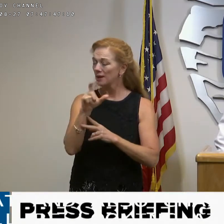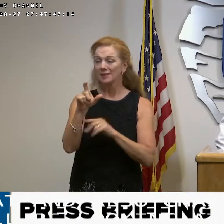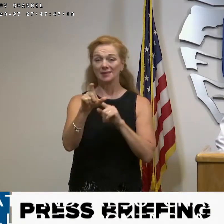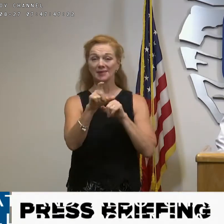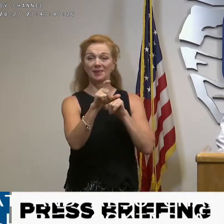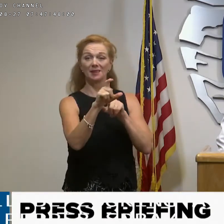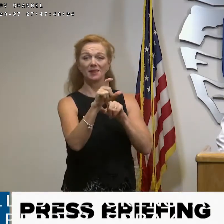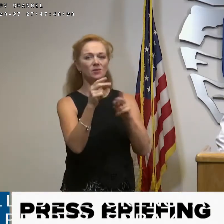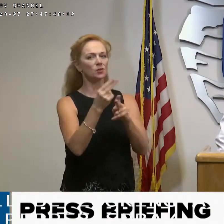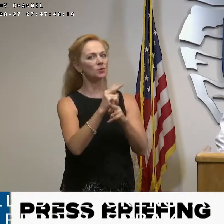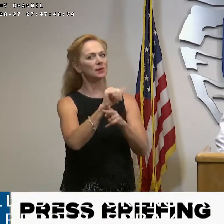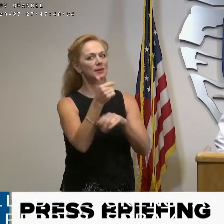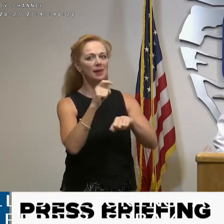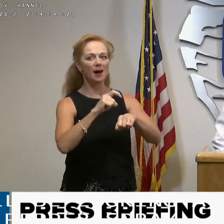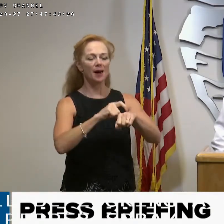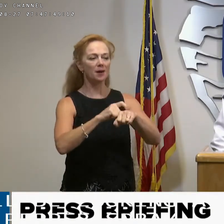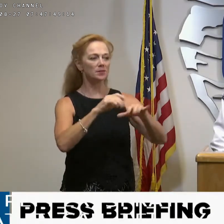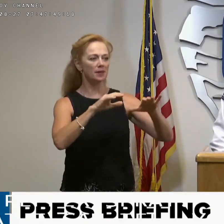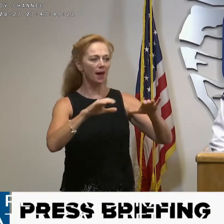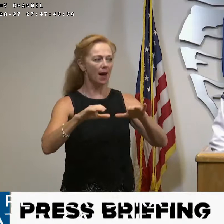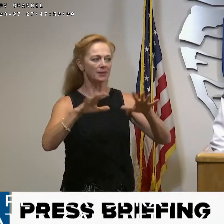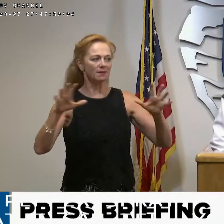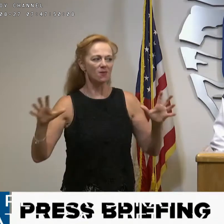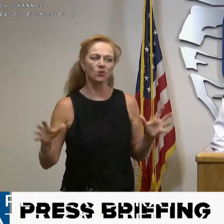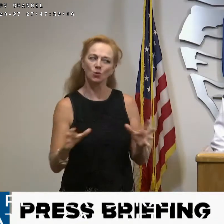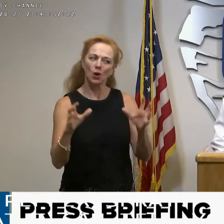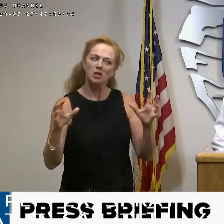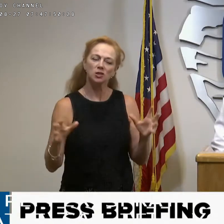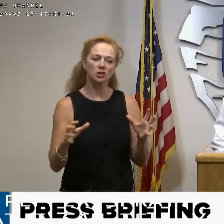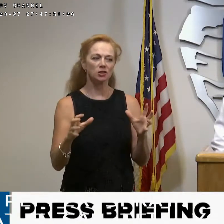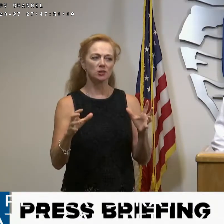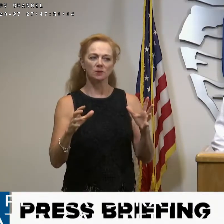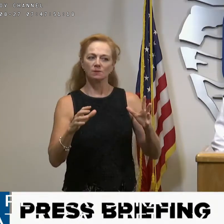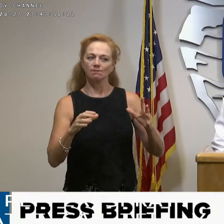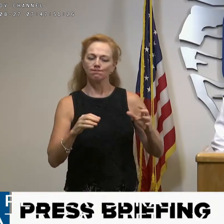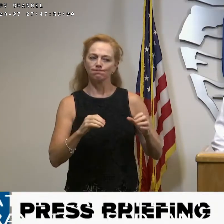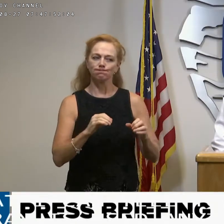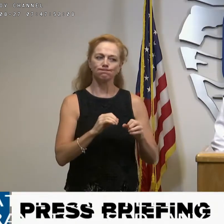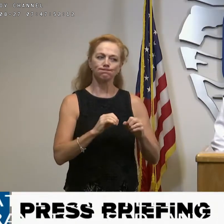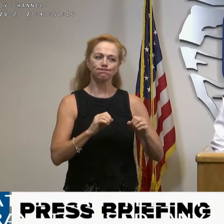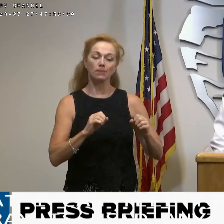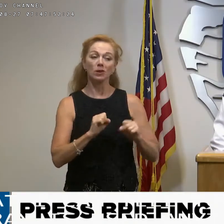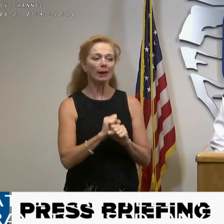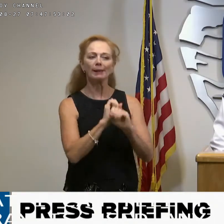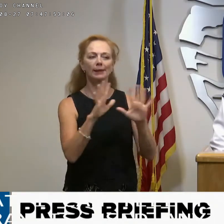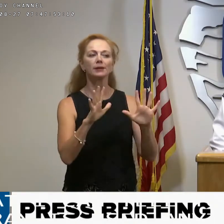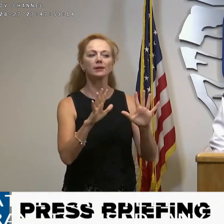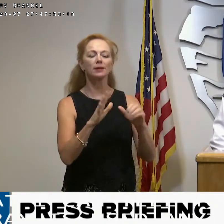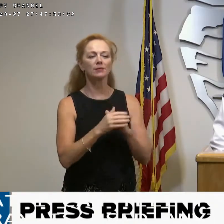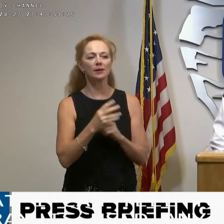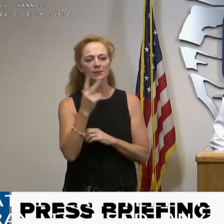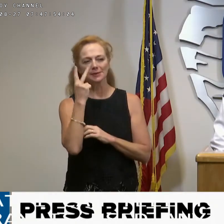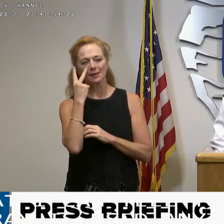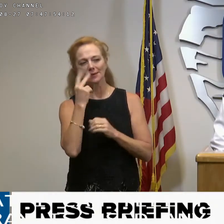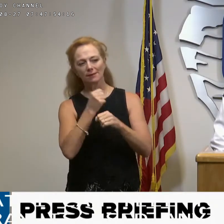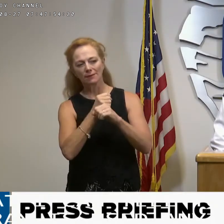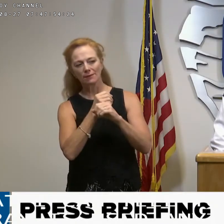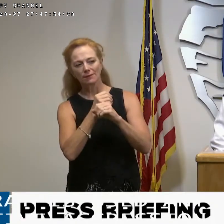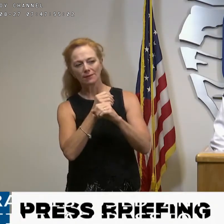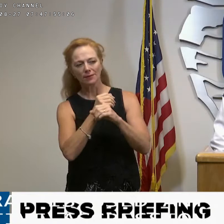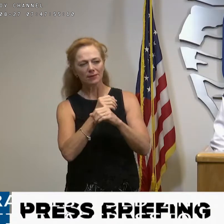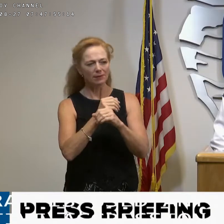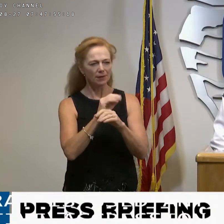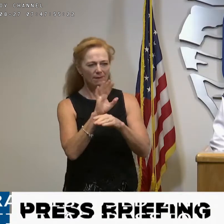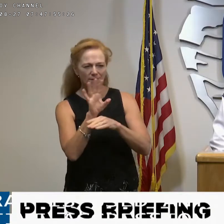you, that pepper spray is used anytime there's active aggression. And we are very clear. I've looked at the videos of